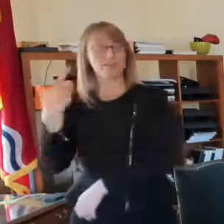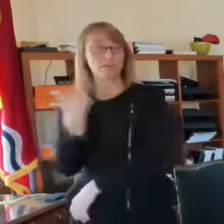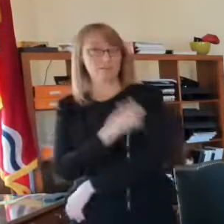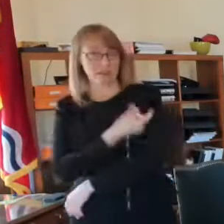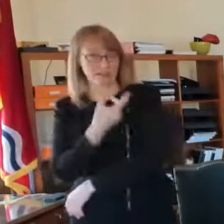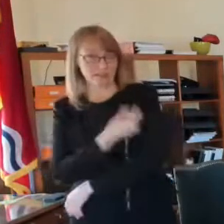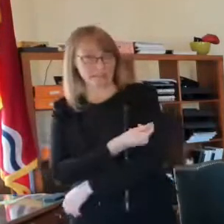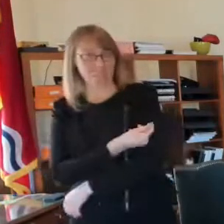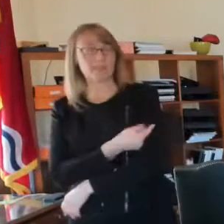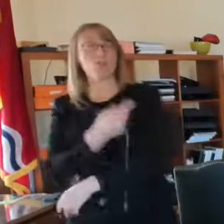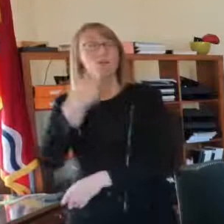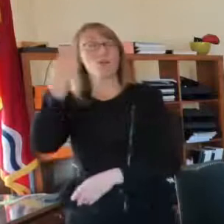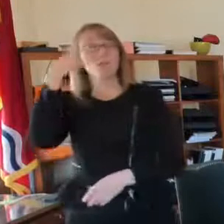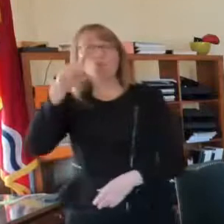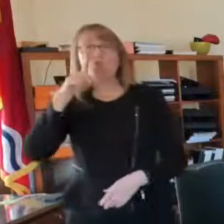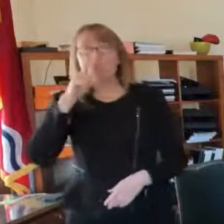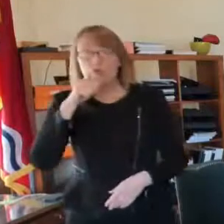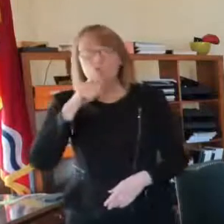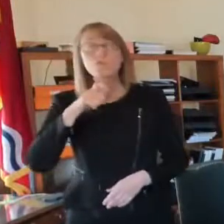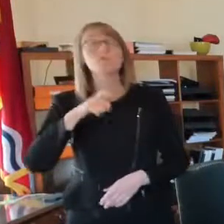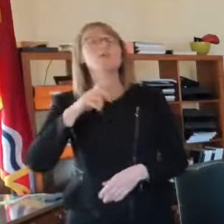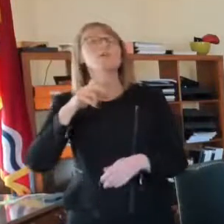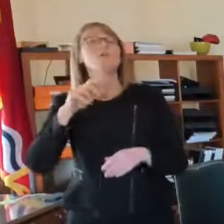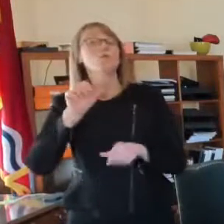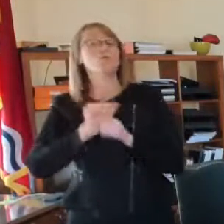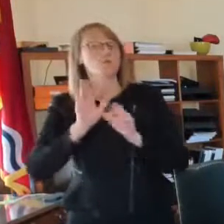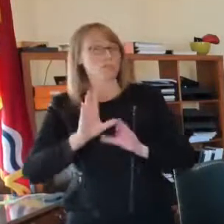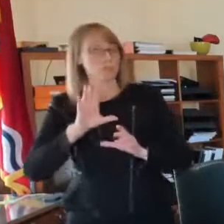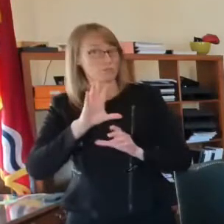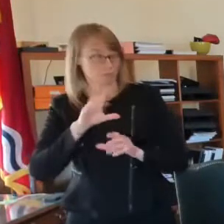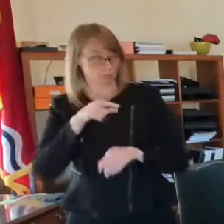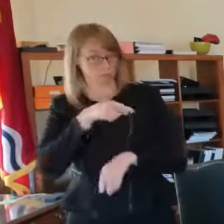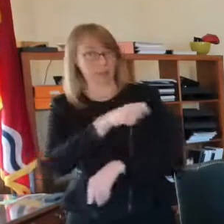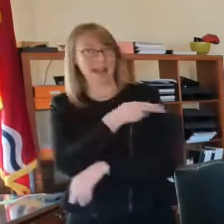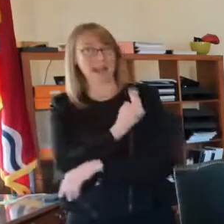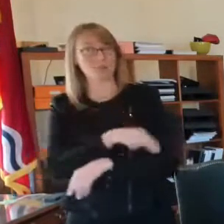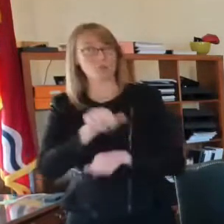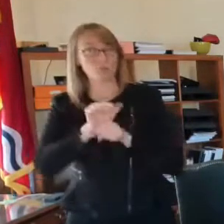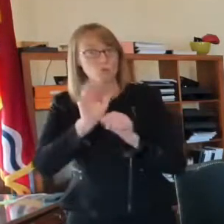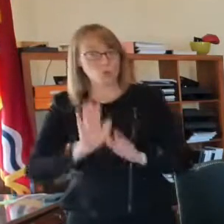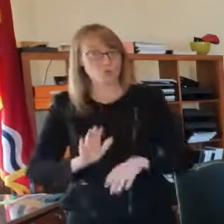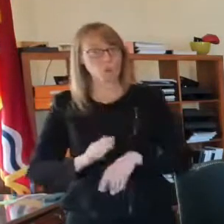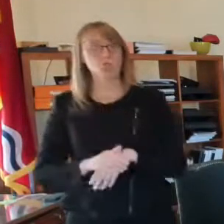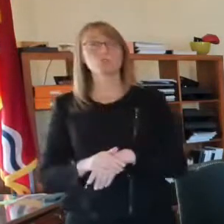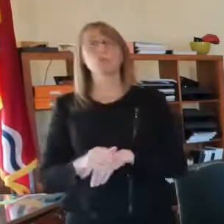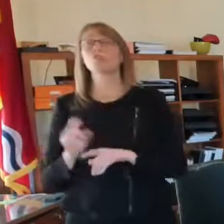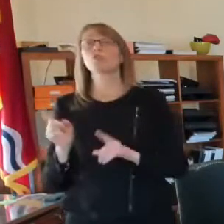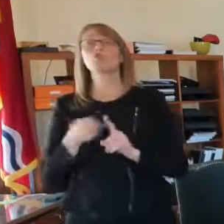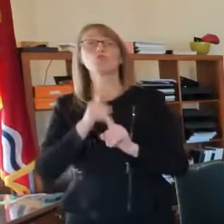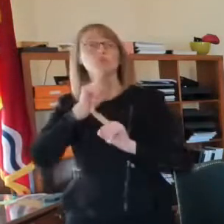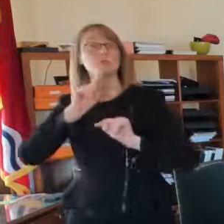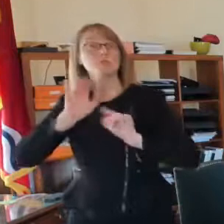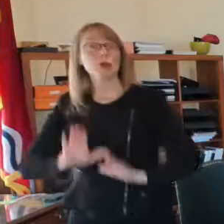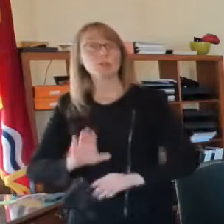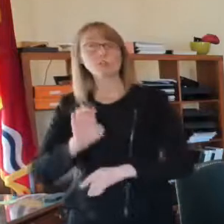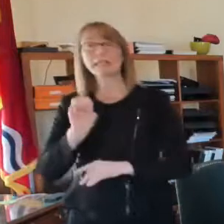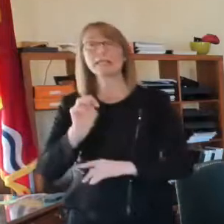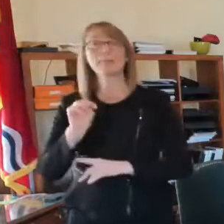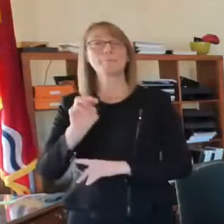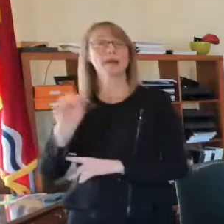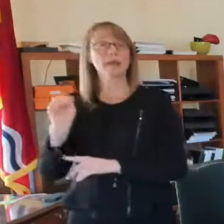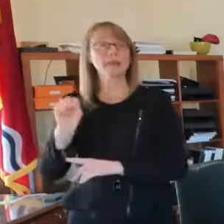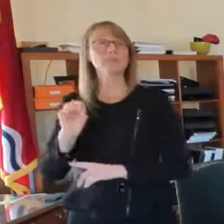fire, EMS, corrections officers. So we know that we're getting there,